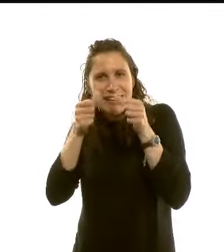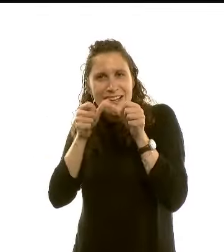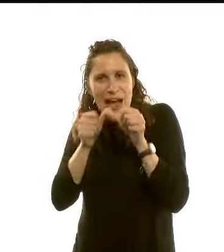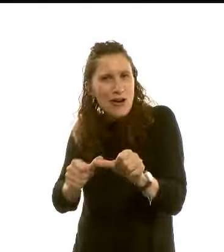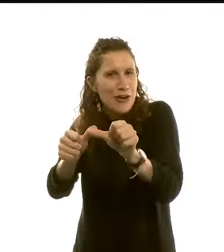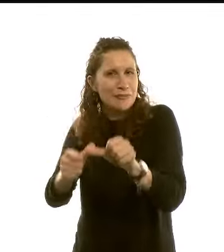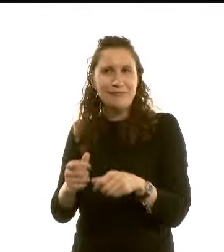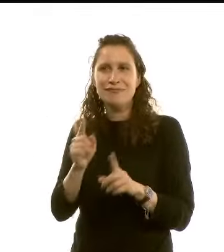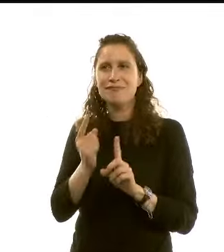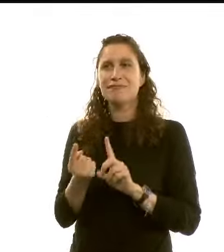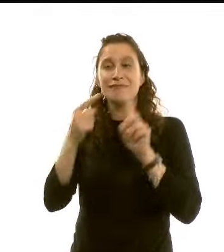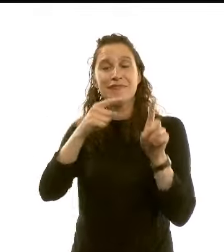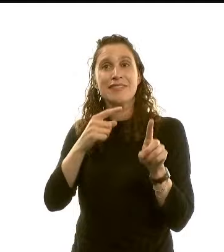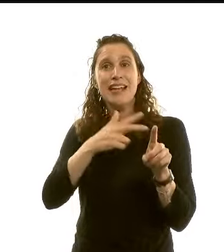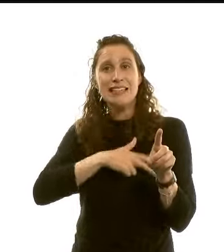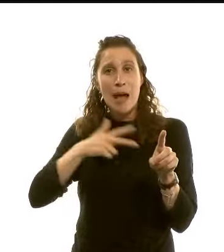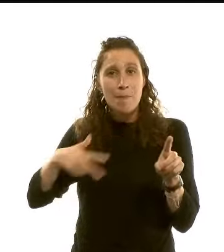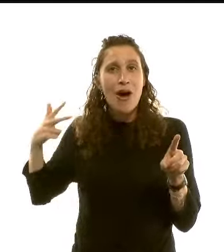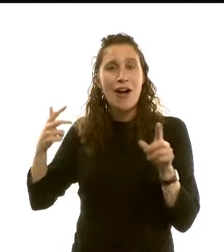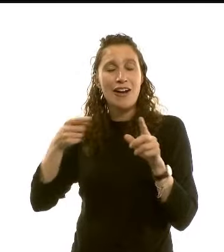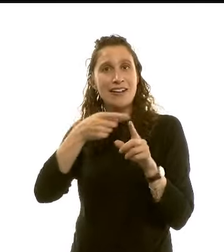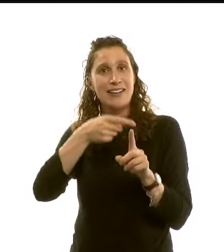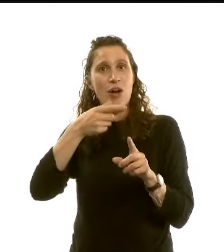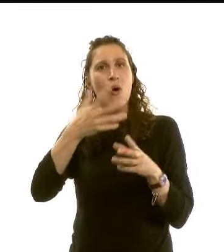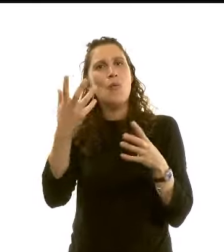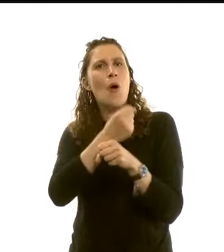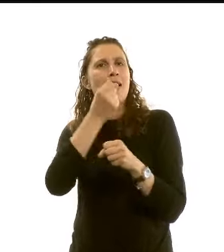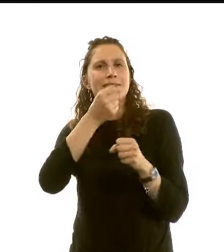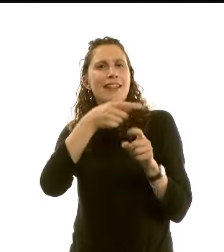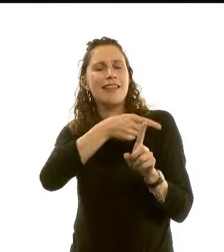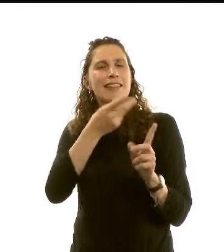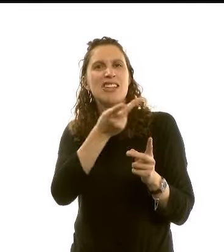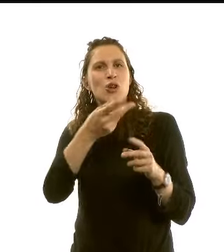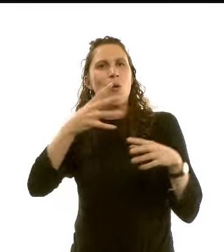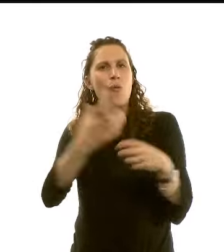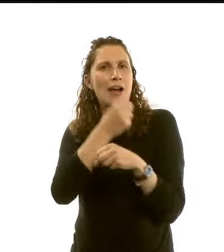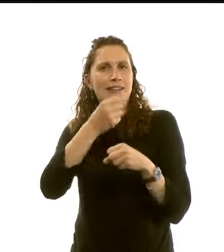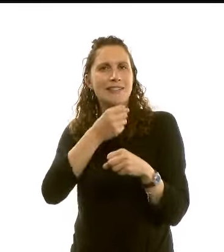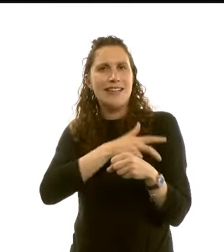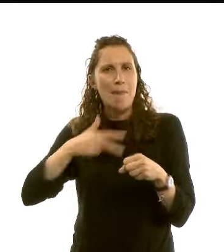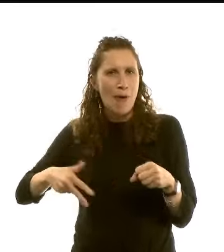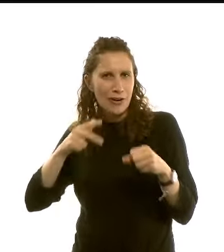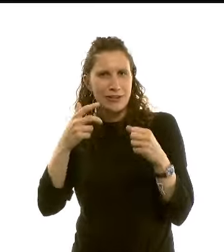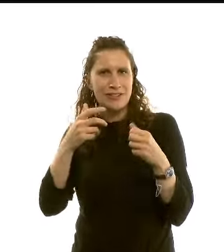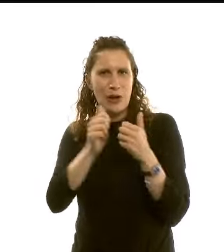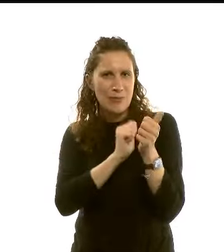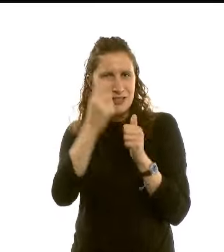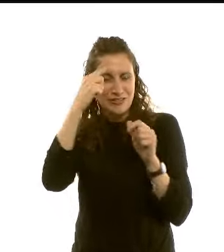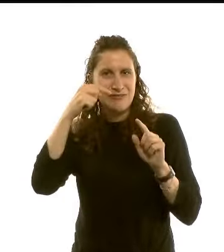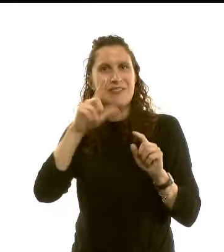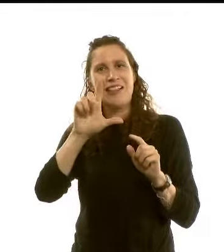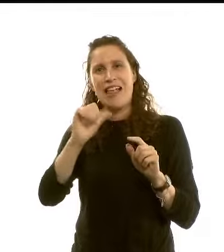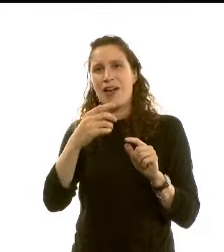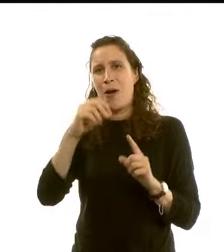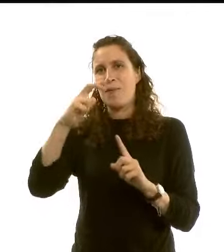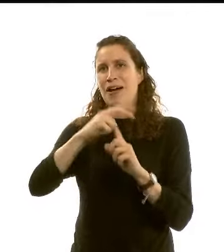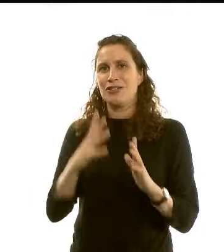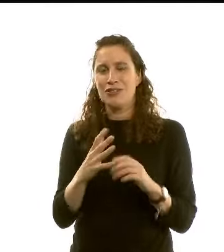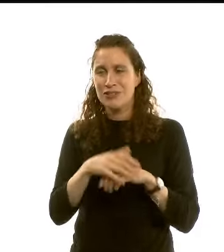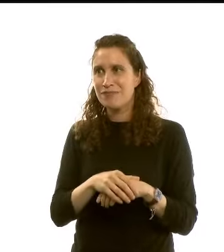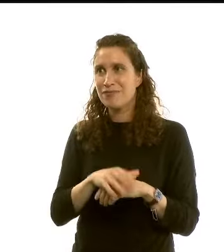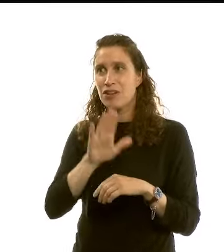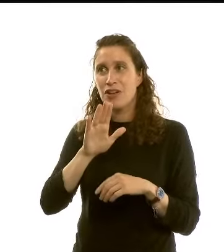going. Let's go over to Denmark, the winners of Lego Masters Denmark. How you doing, Magnus, Frederick? We're doing excellent. Thank you. So for your fans at